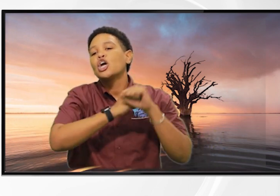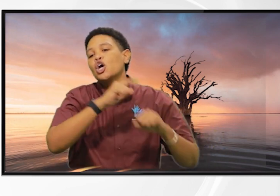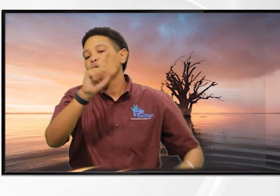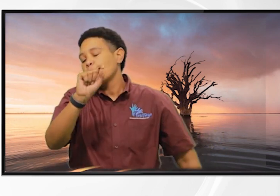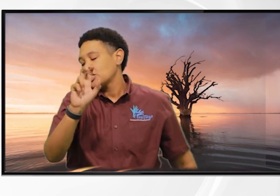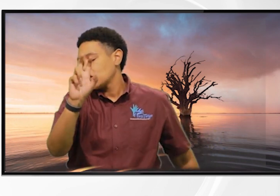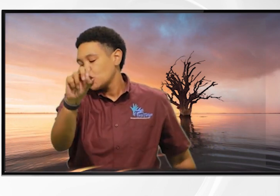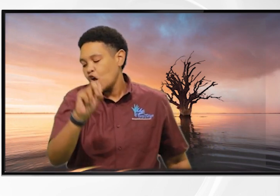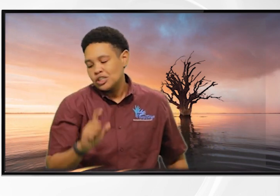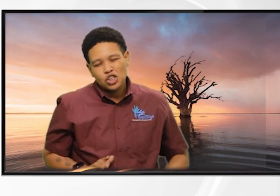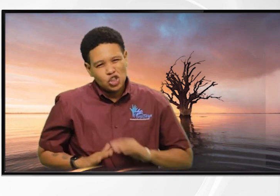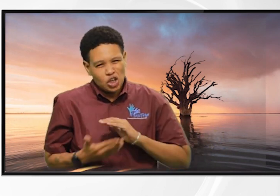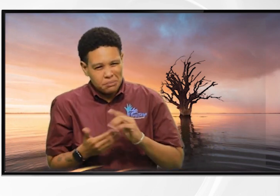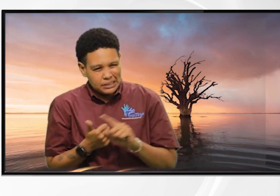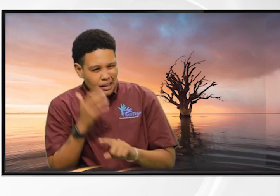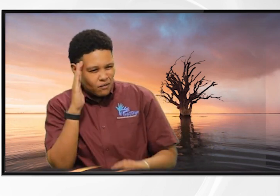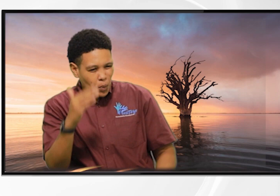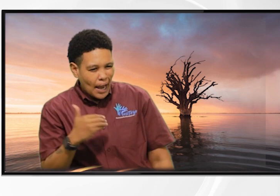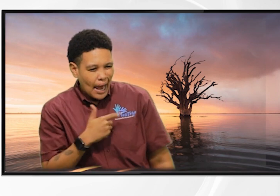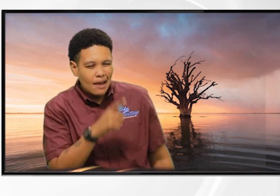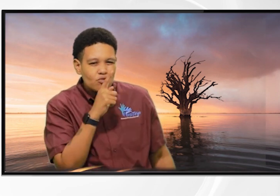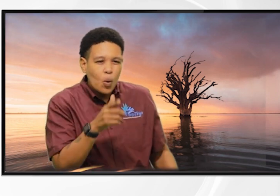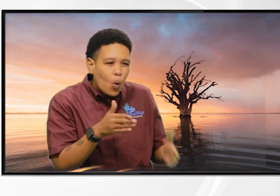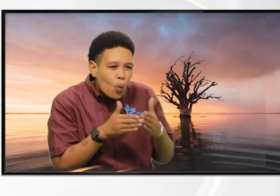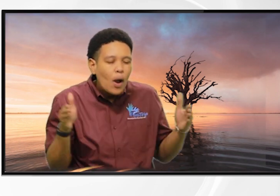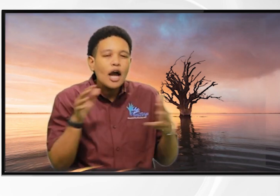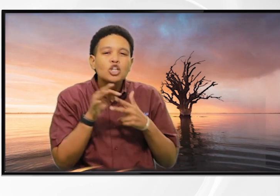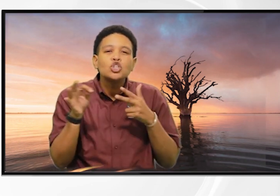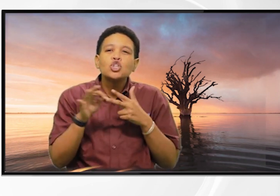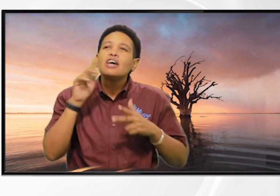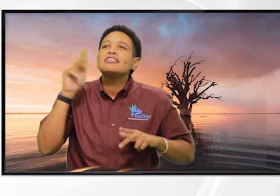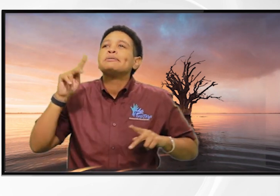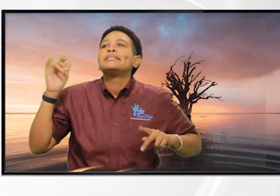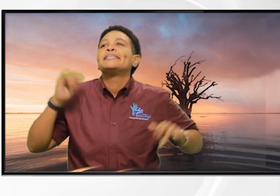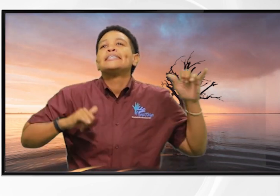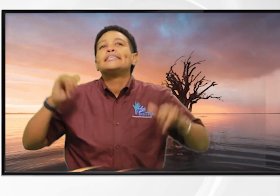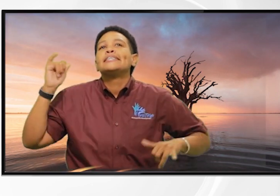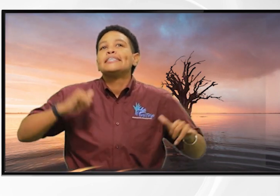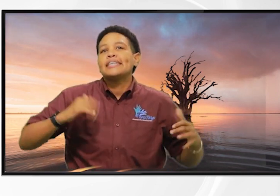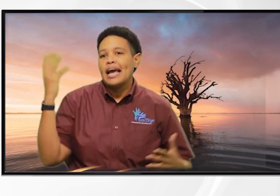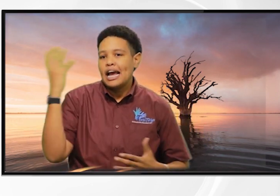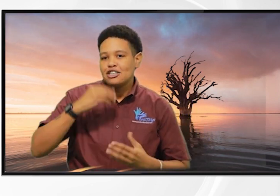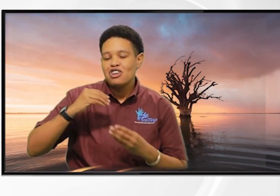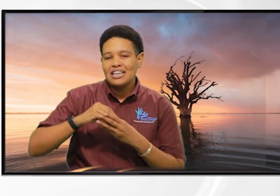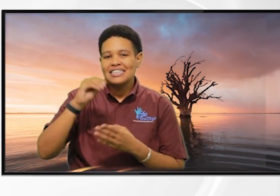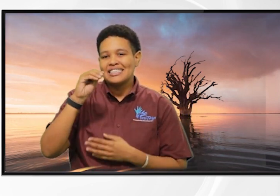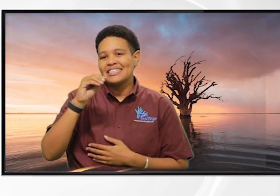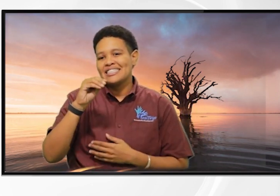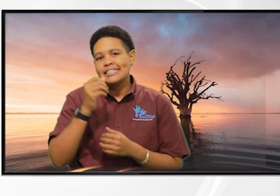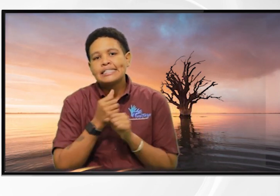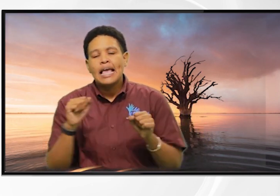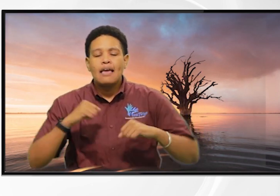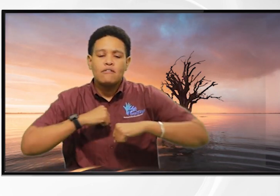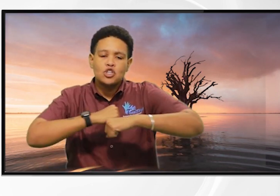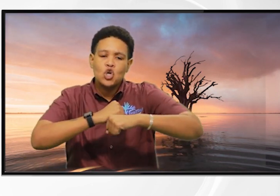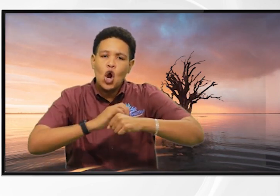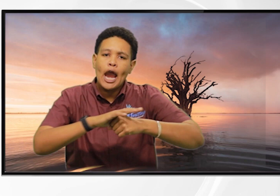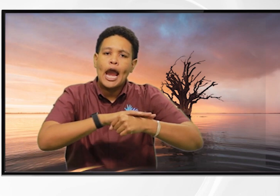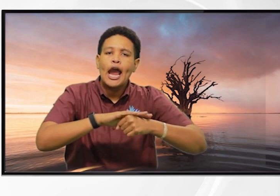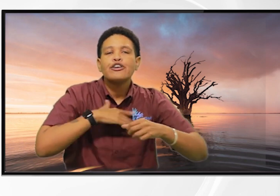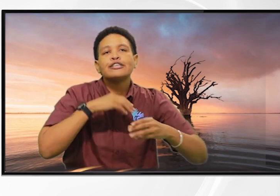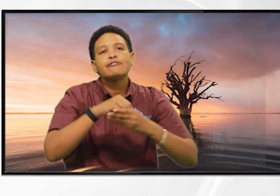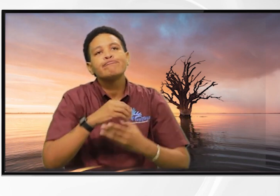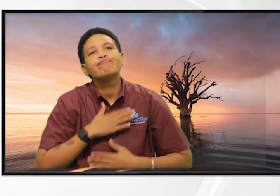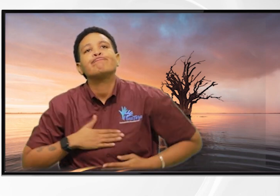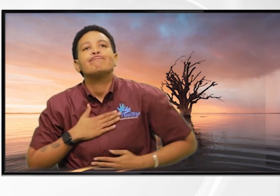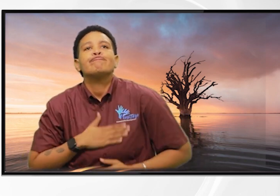2030, Jamaica will have a wider choice of tourist attractions in safe and secure resort areas, and